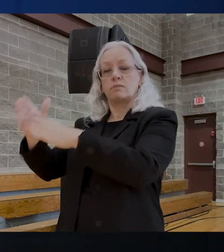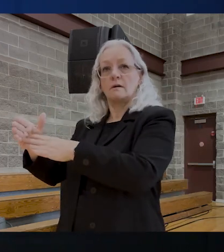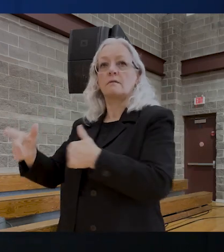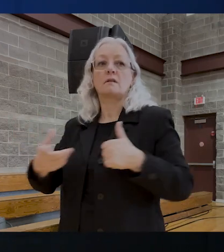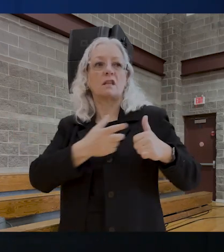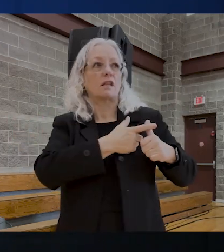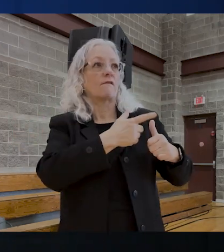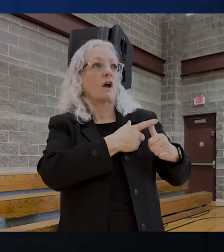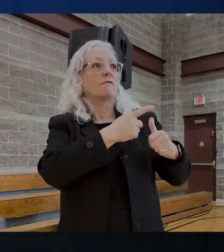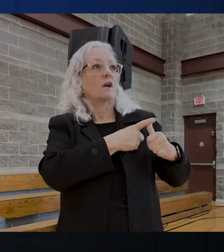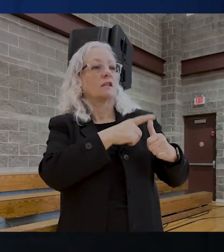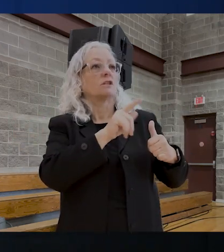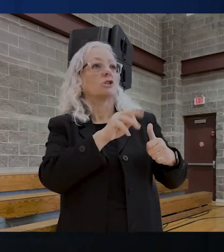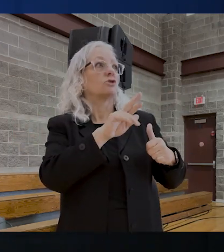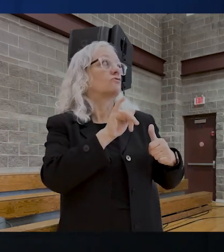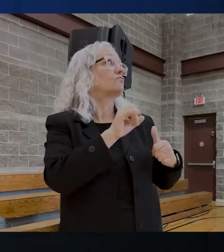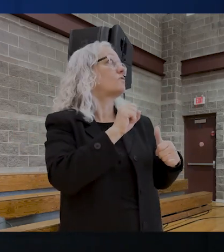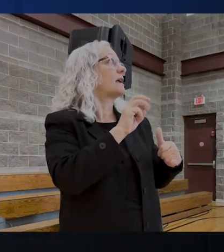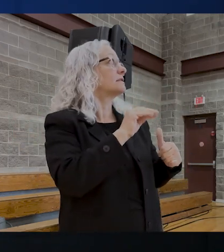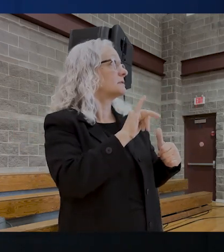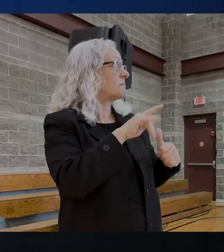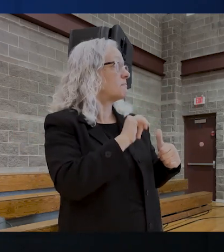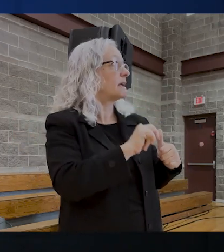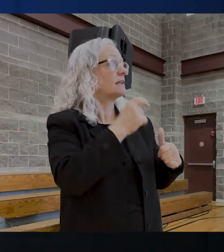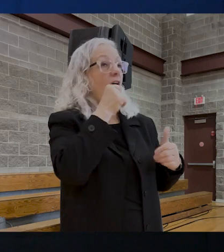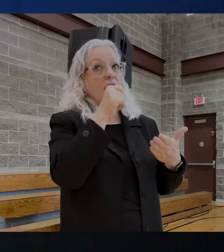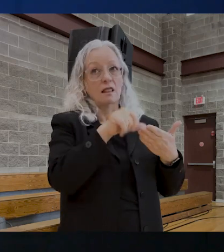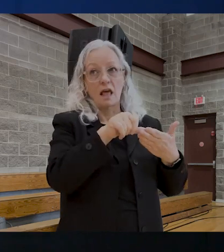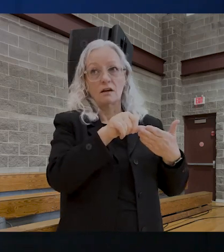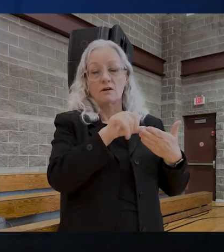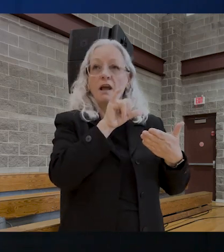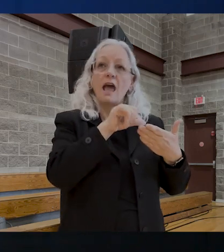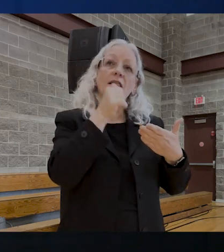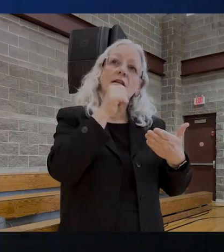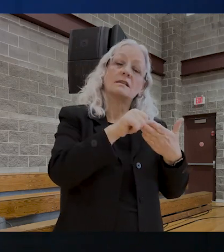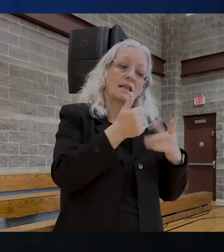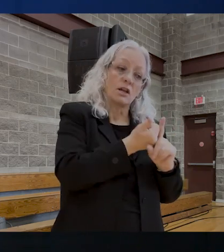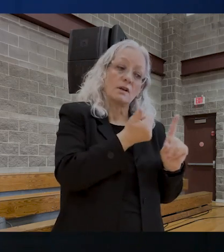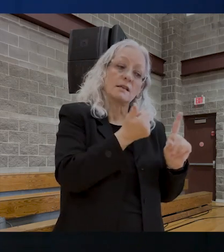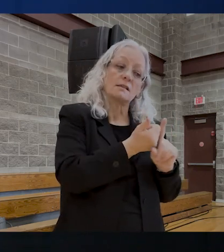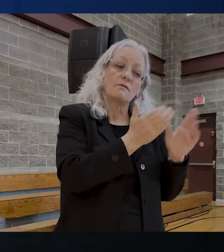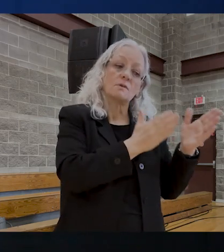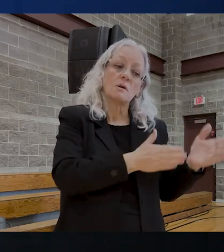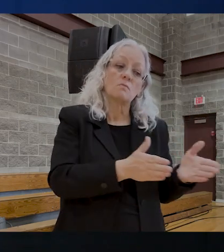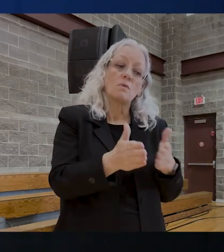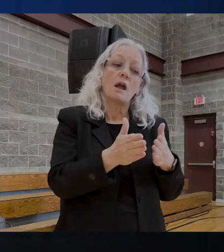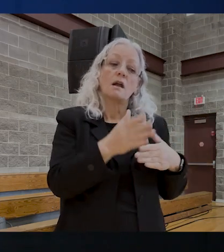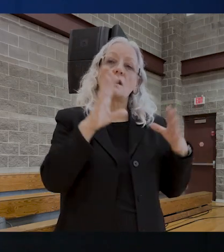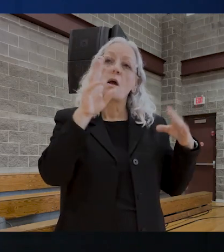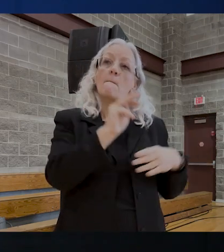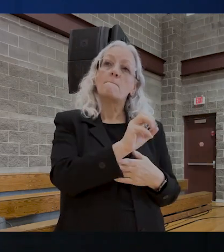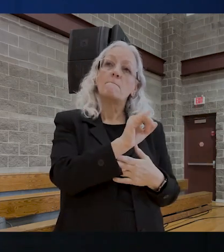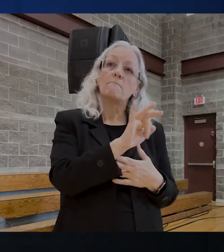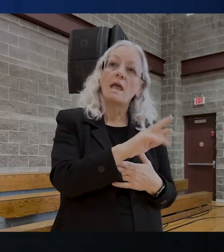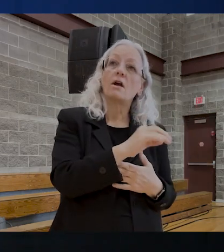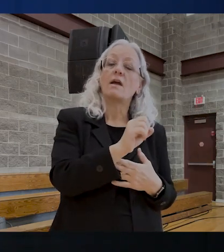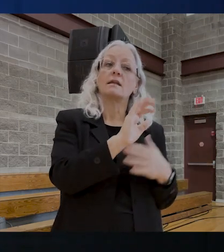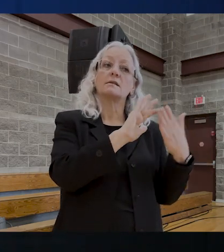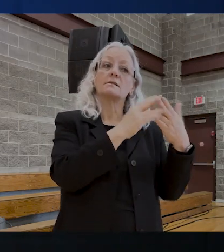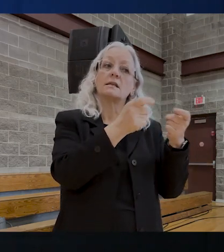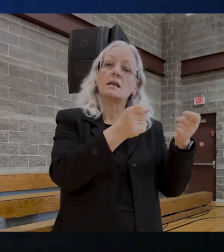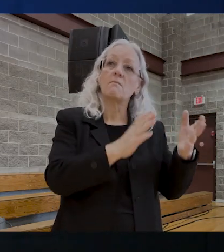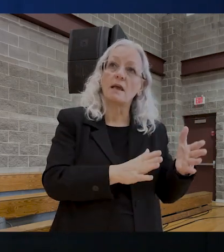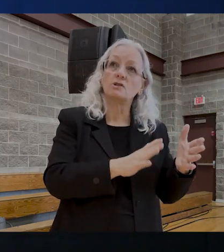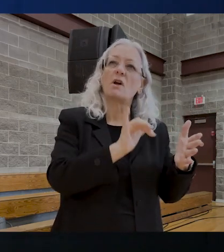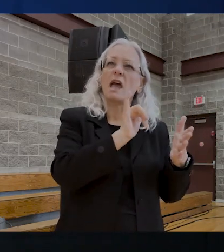the transmittal letter, and that is a letter prepared by the mayor and the city manager that highlights major